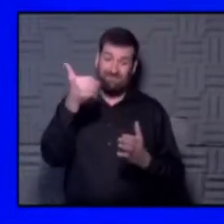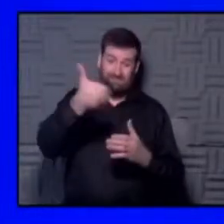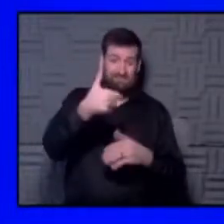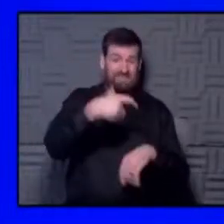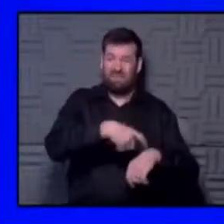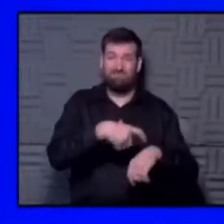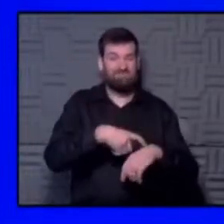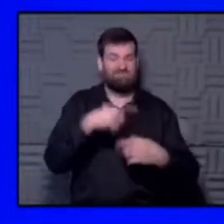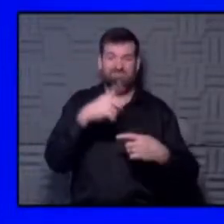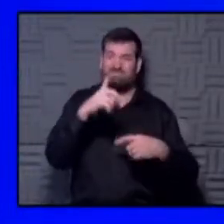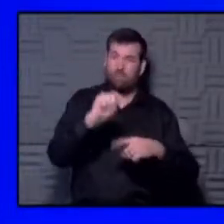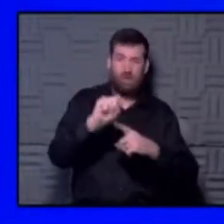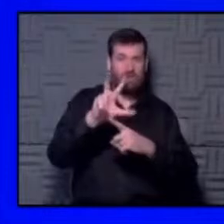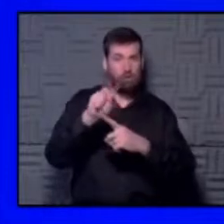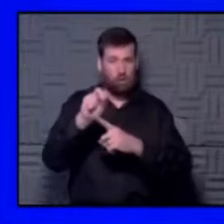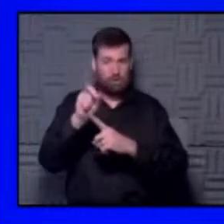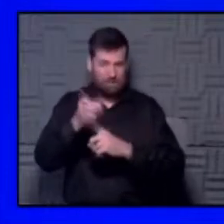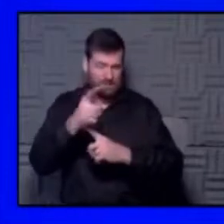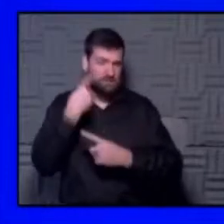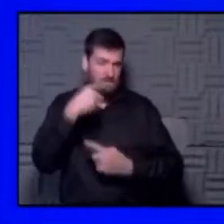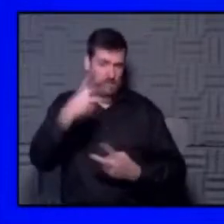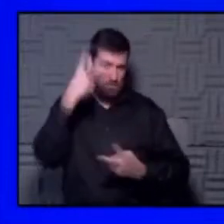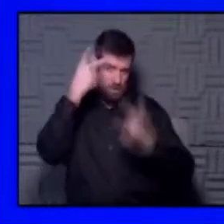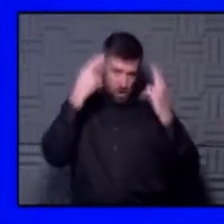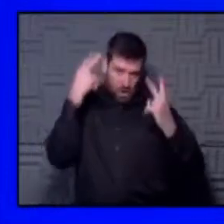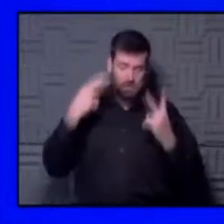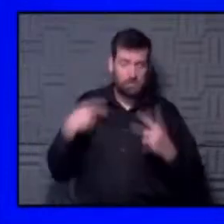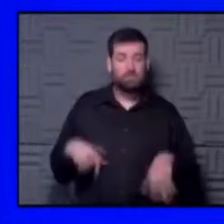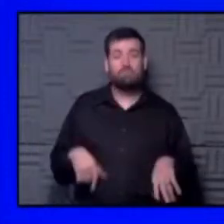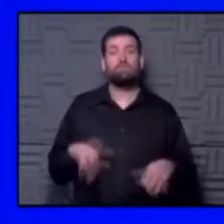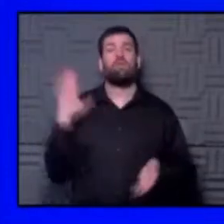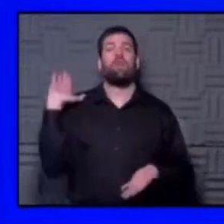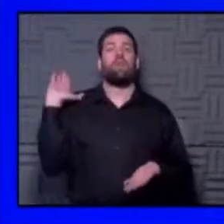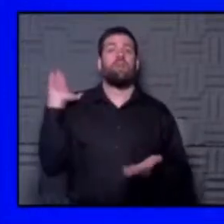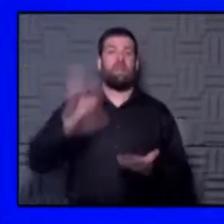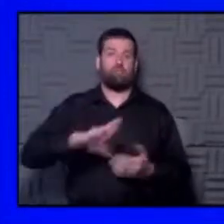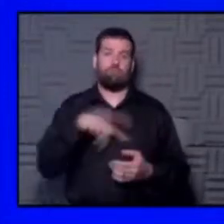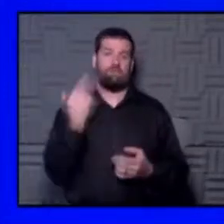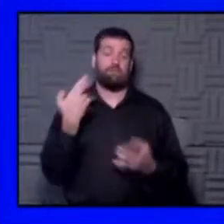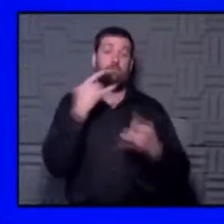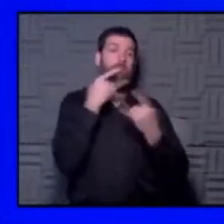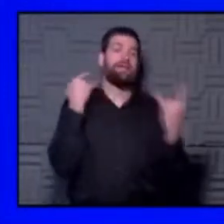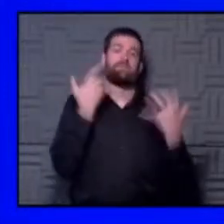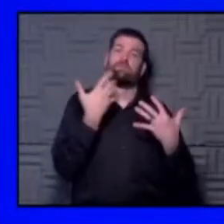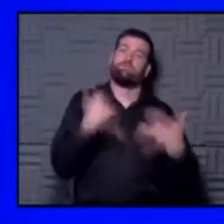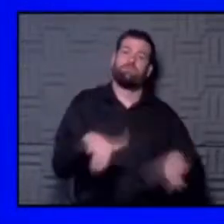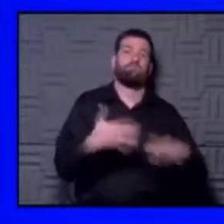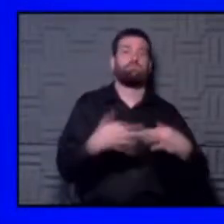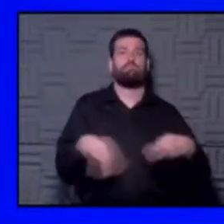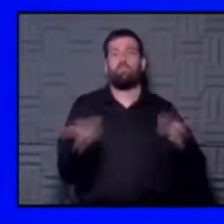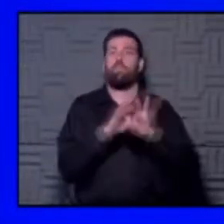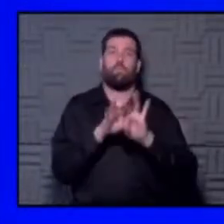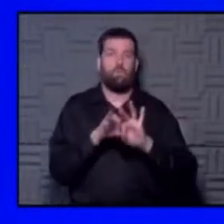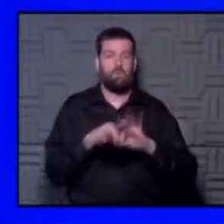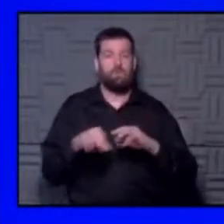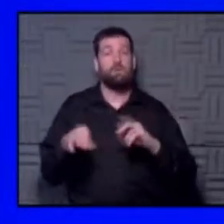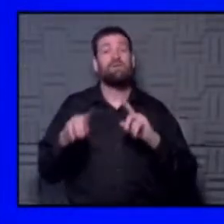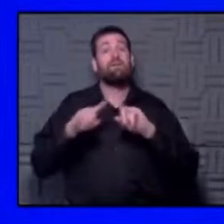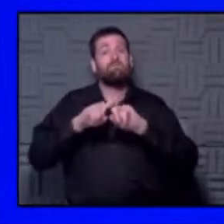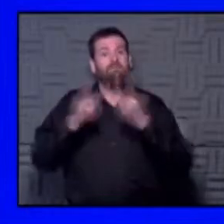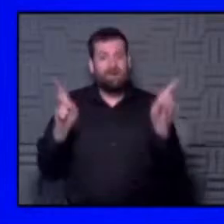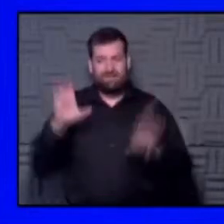which will probably be 20 to 30 minutes for a haircut, I would assume, you will have less risk. So masking is very important, but